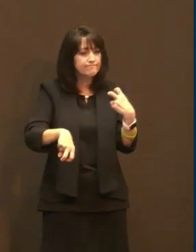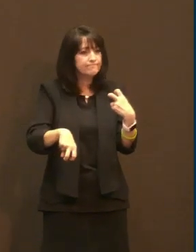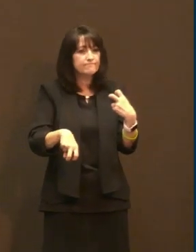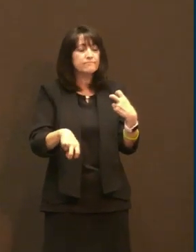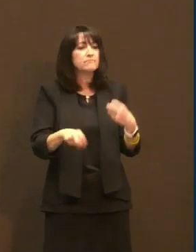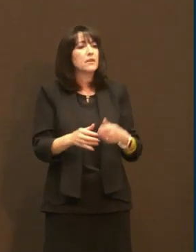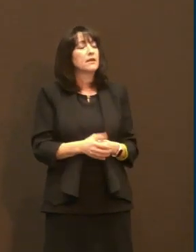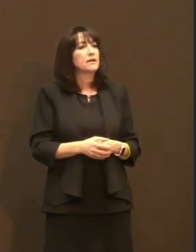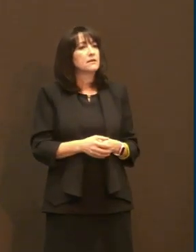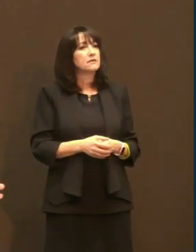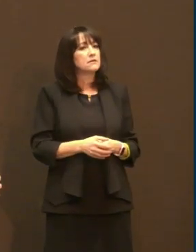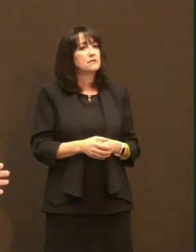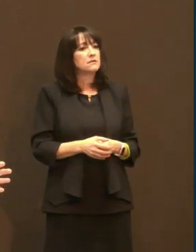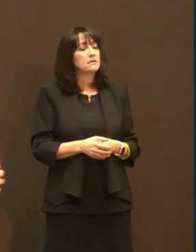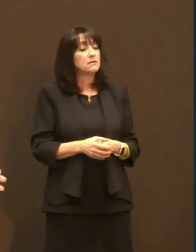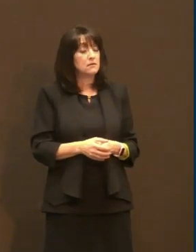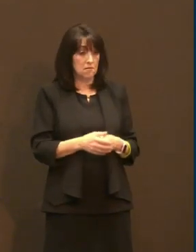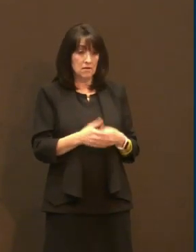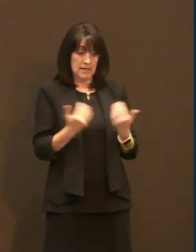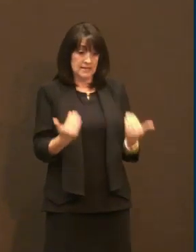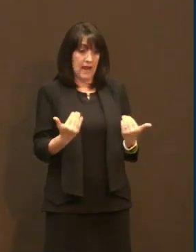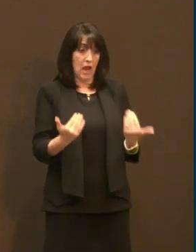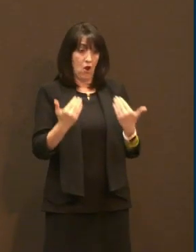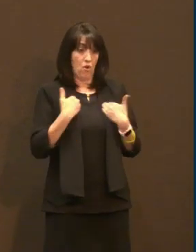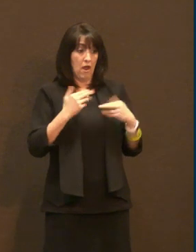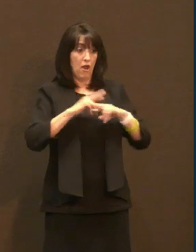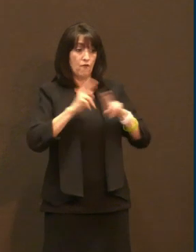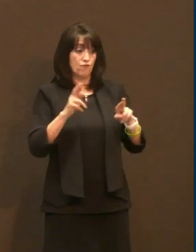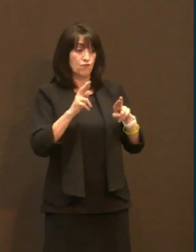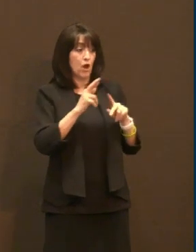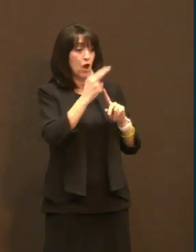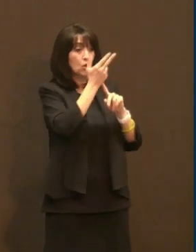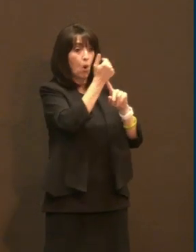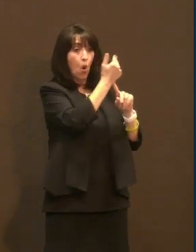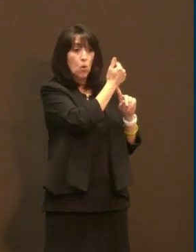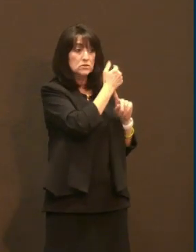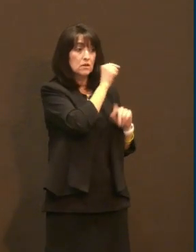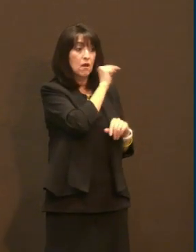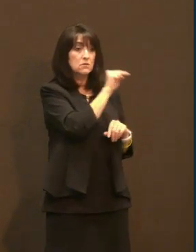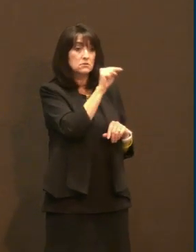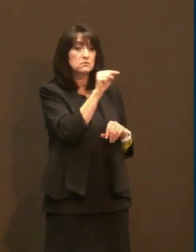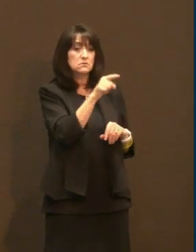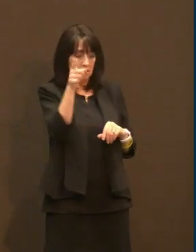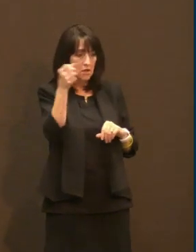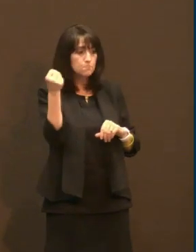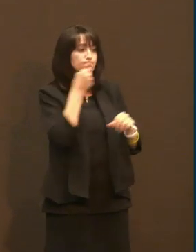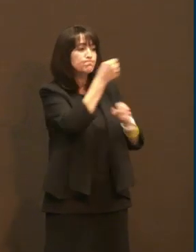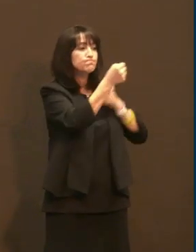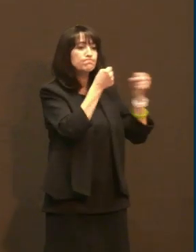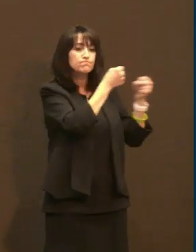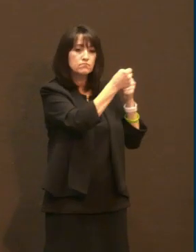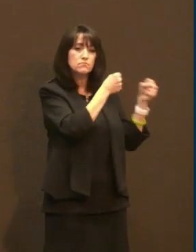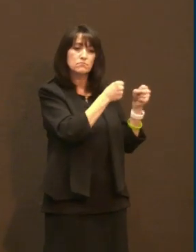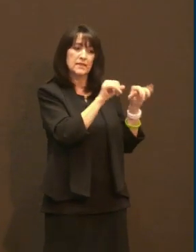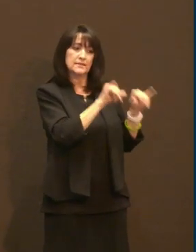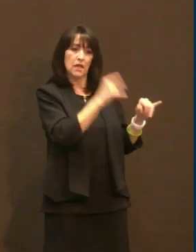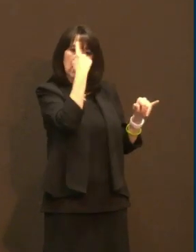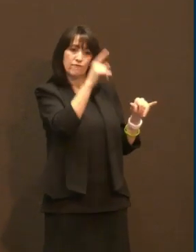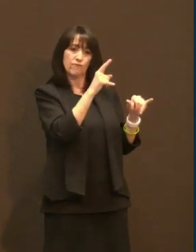I know that we have hotels where they've encouraged these individuals to go.